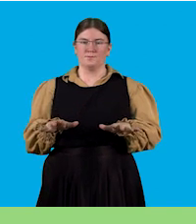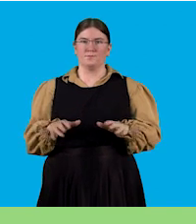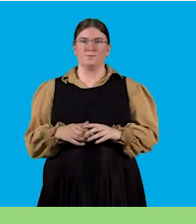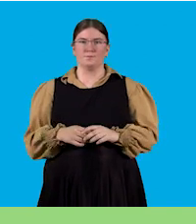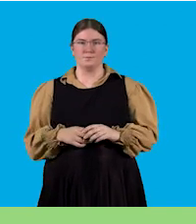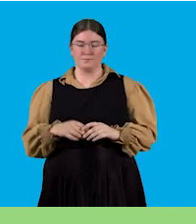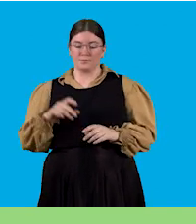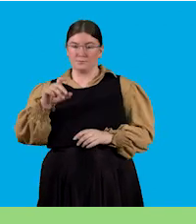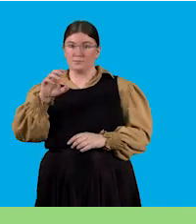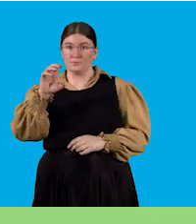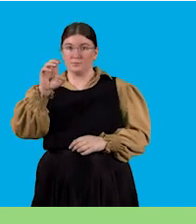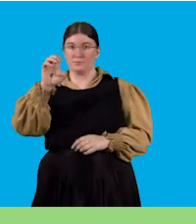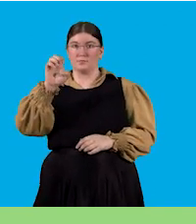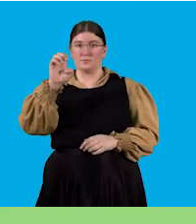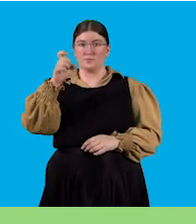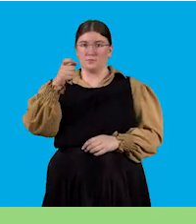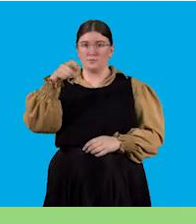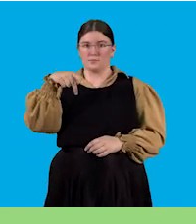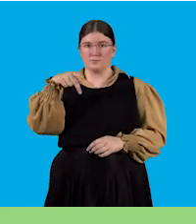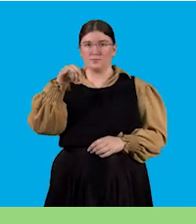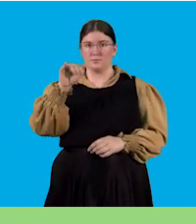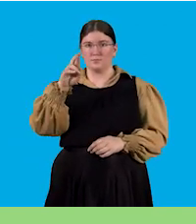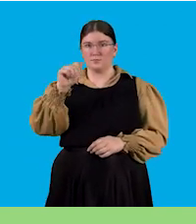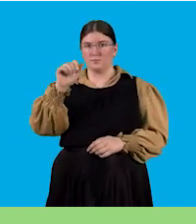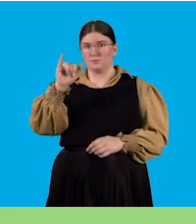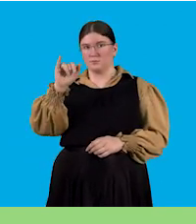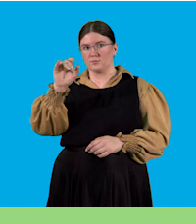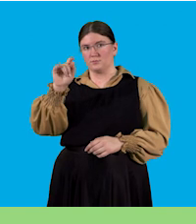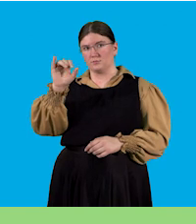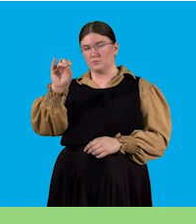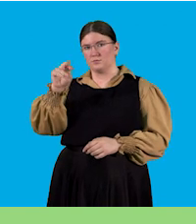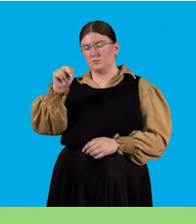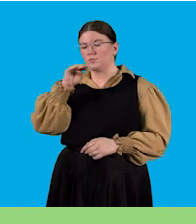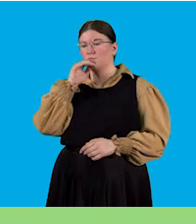whereas exhalation is also referred to expiration.